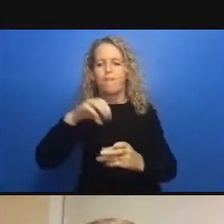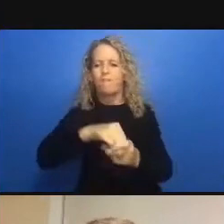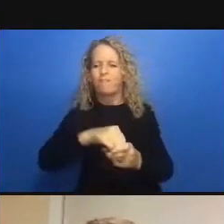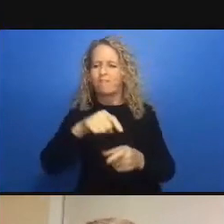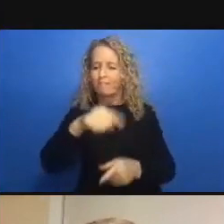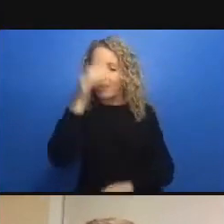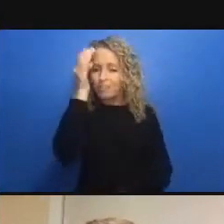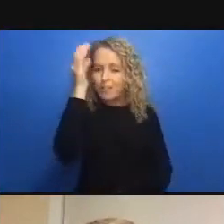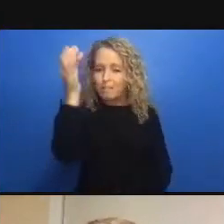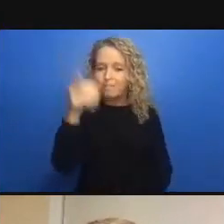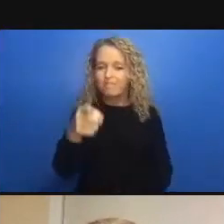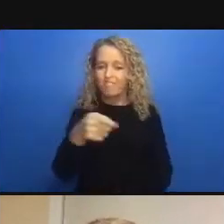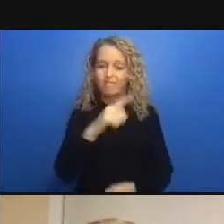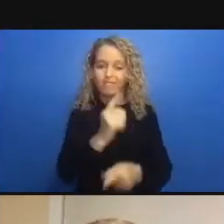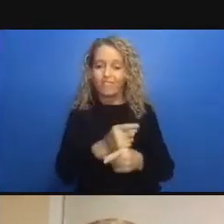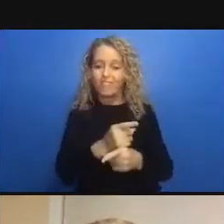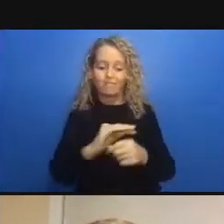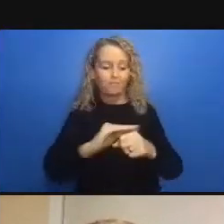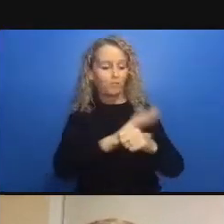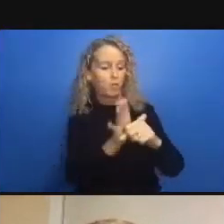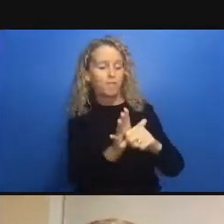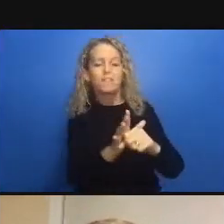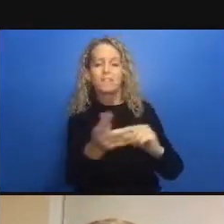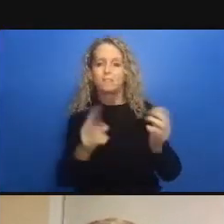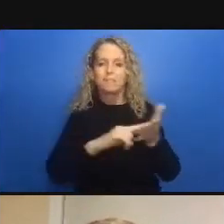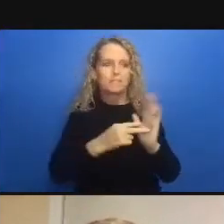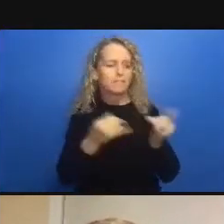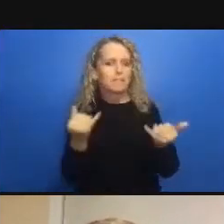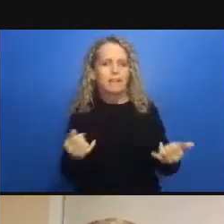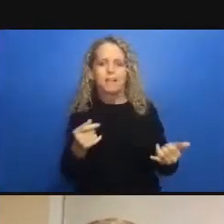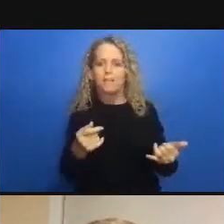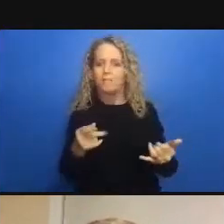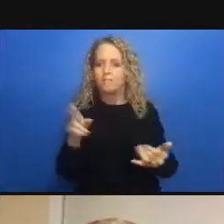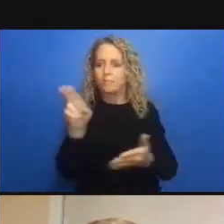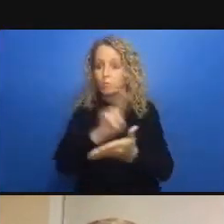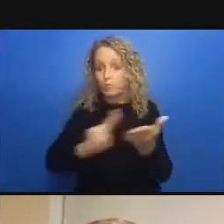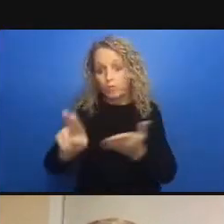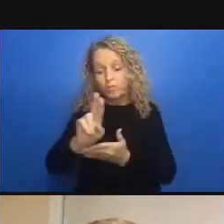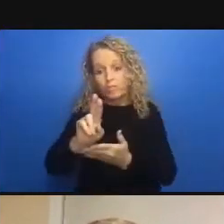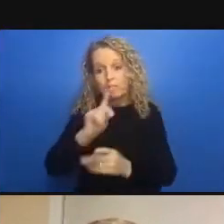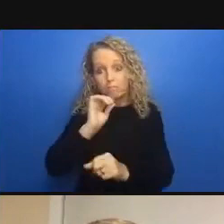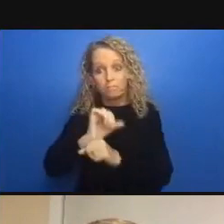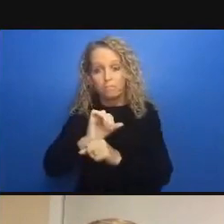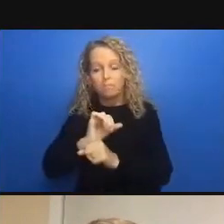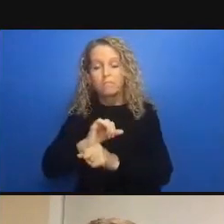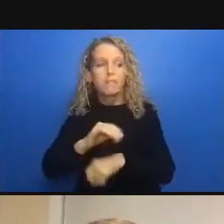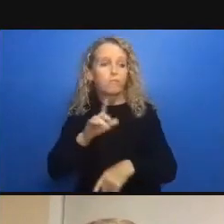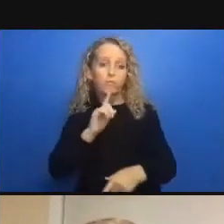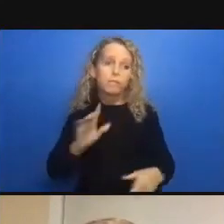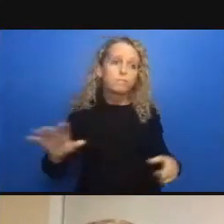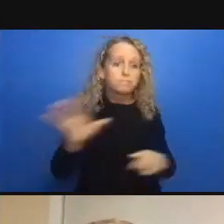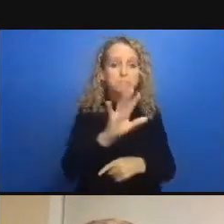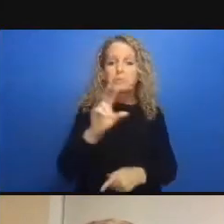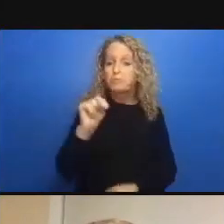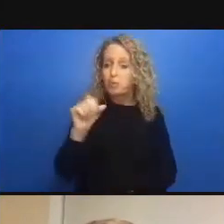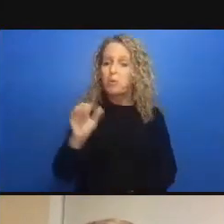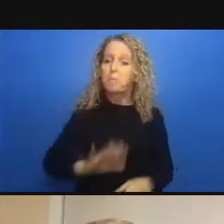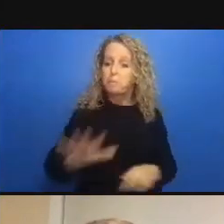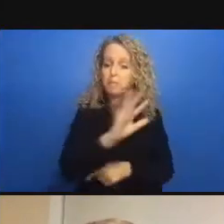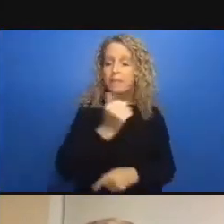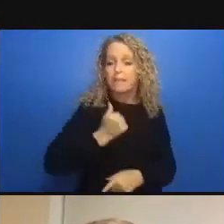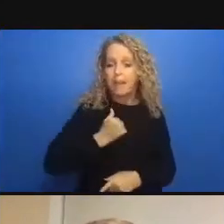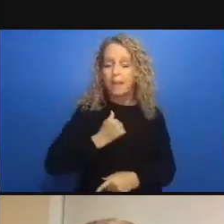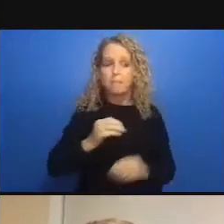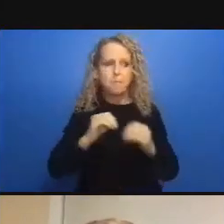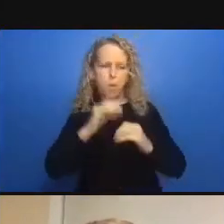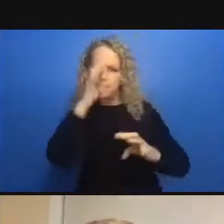you're absolutely right. COVID-19 has been a time for so much innovation at the universities across Nova Scotia and across the country. And so I think